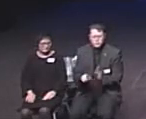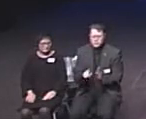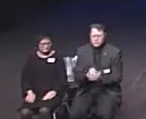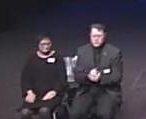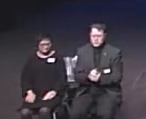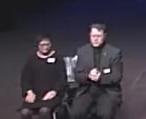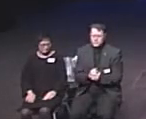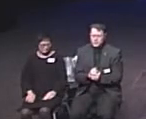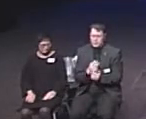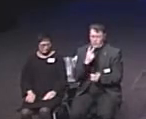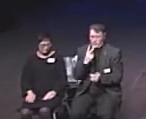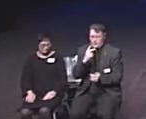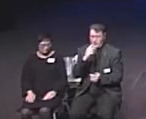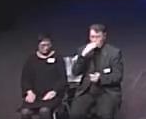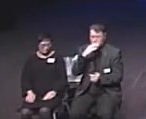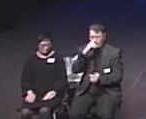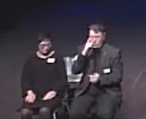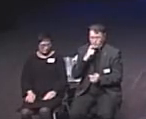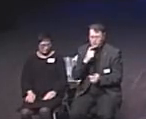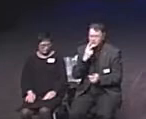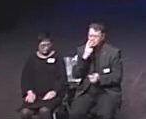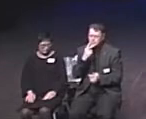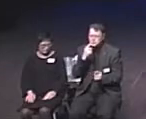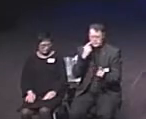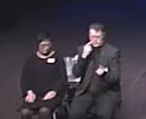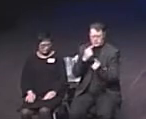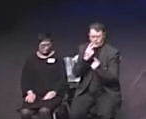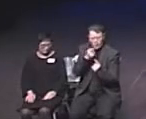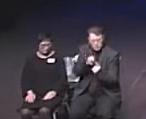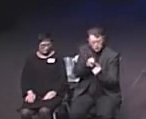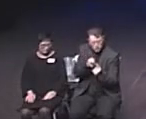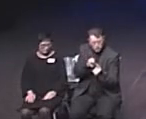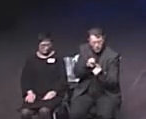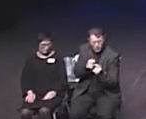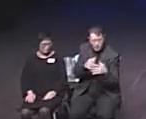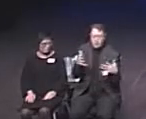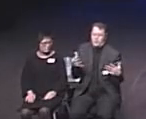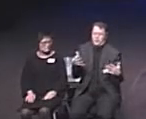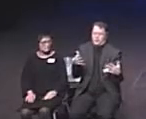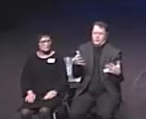Can everybody see the people there? Well, take a close look at them, and then all of a sudden, what happens?